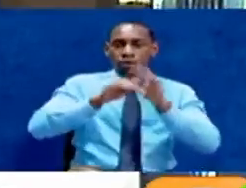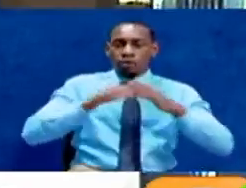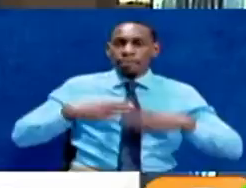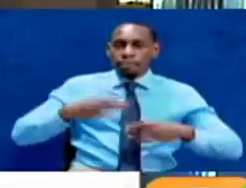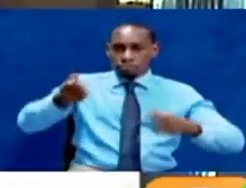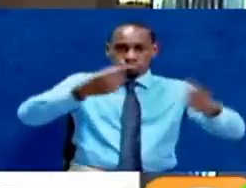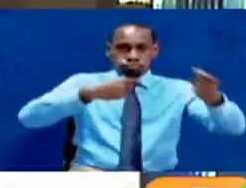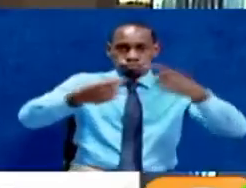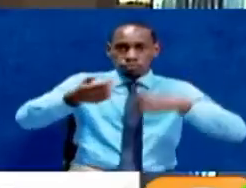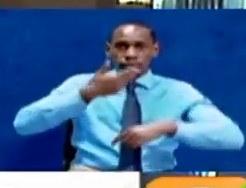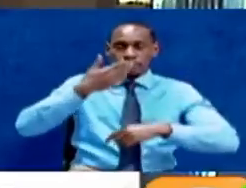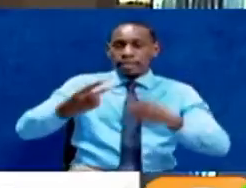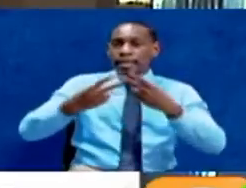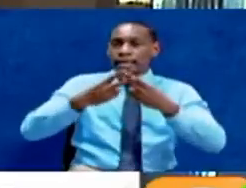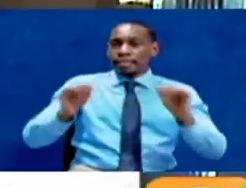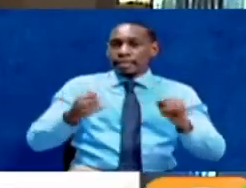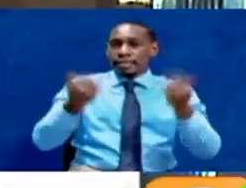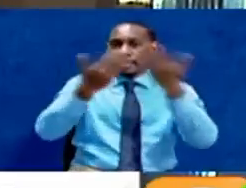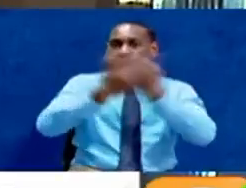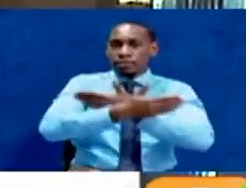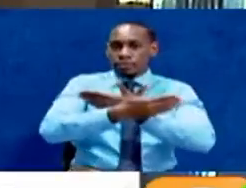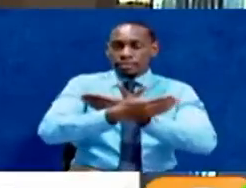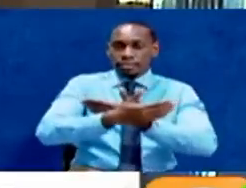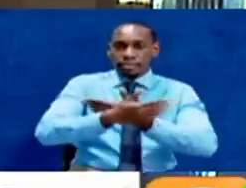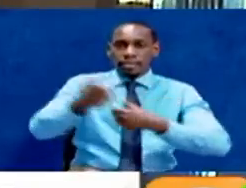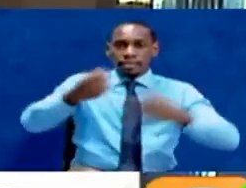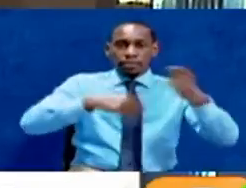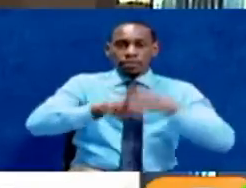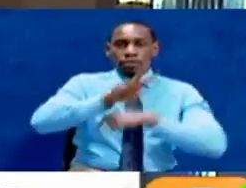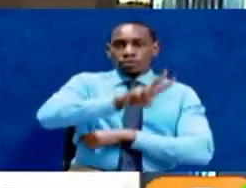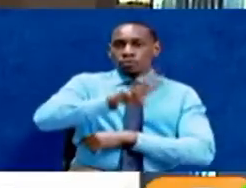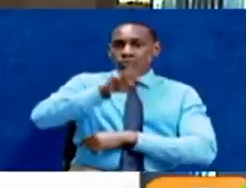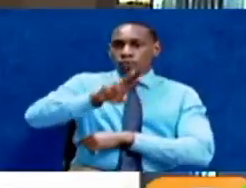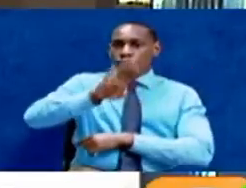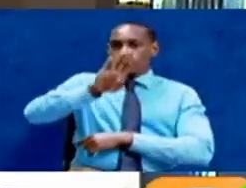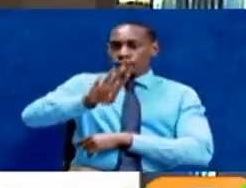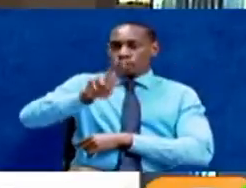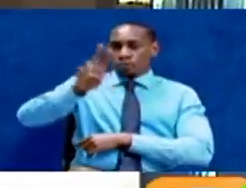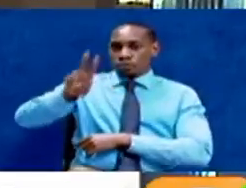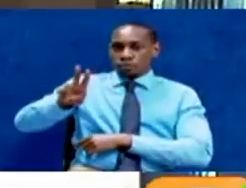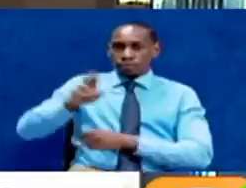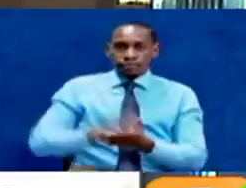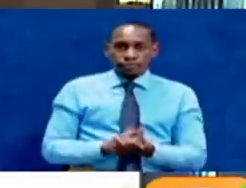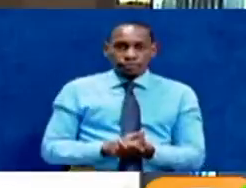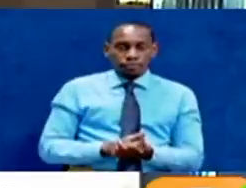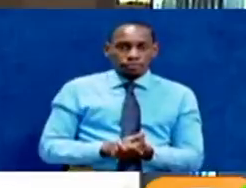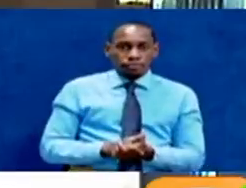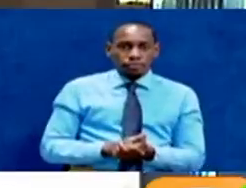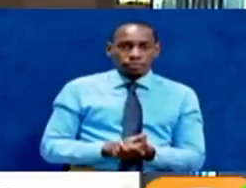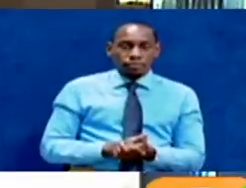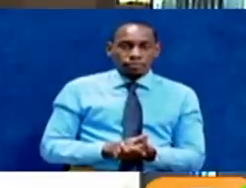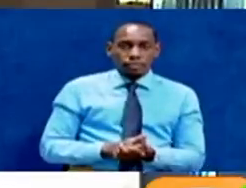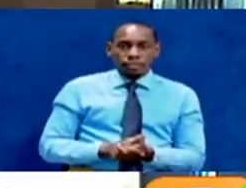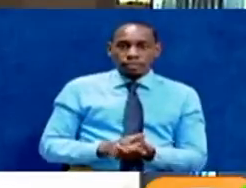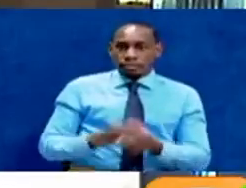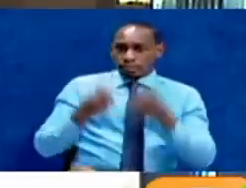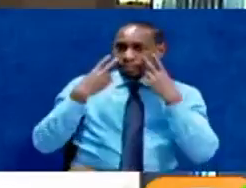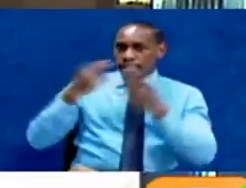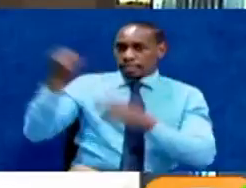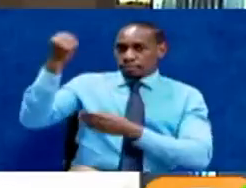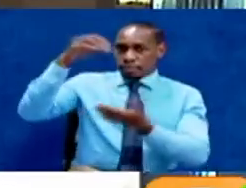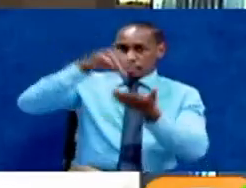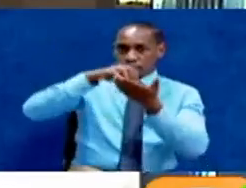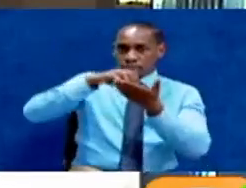sent their feedback. The hashtag has been Newsnight, the SMS line 22422. Just a glimpse into the political state